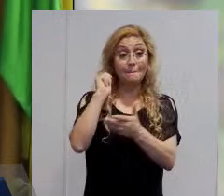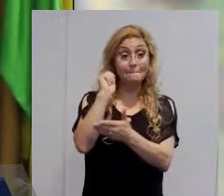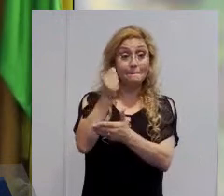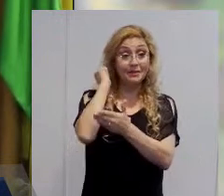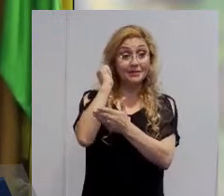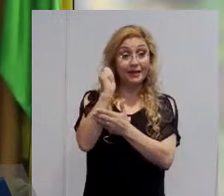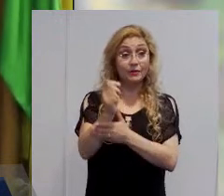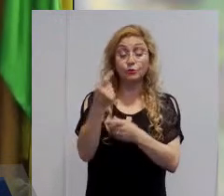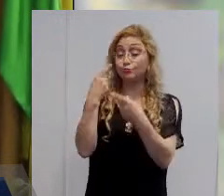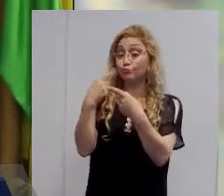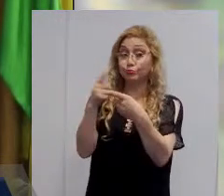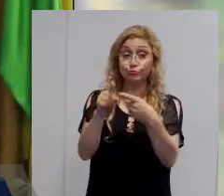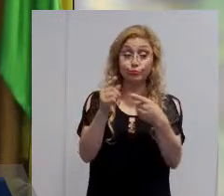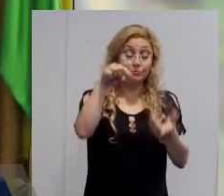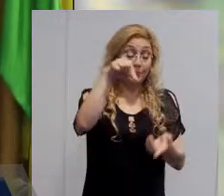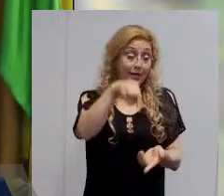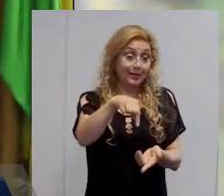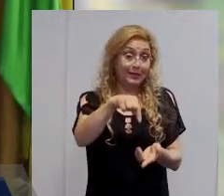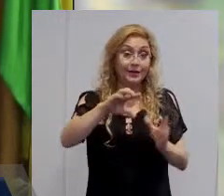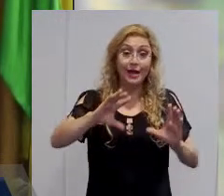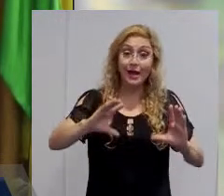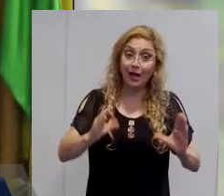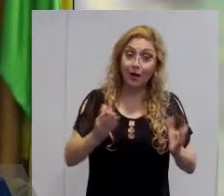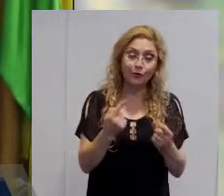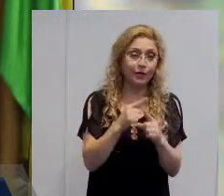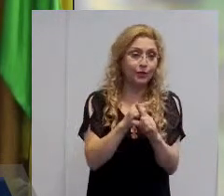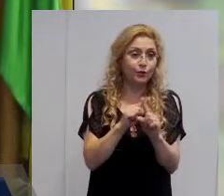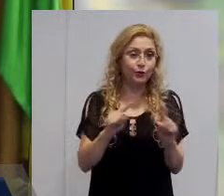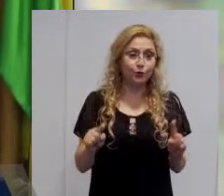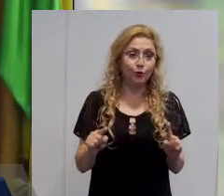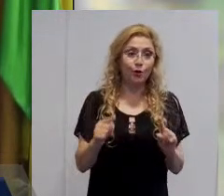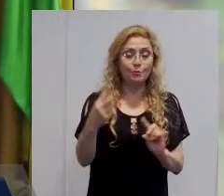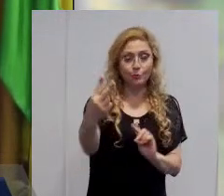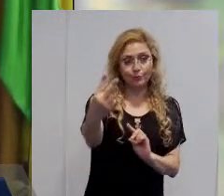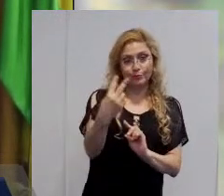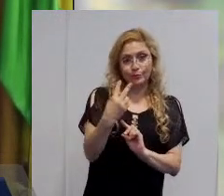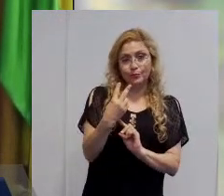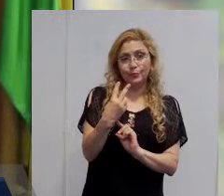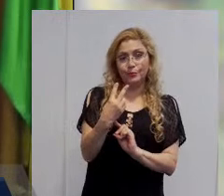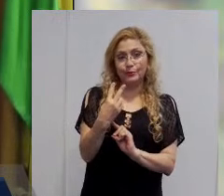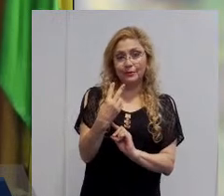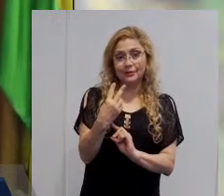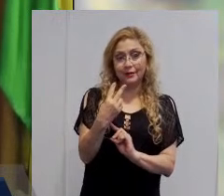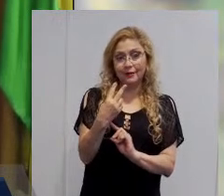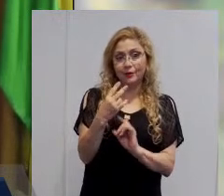Fishermen and others who are actually not here today, but still following us